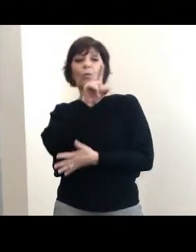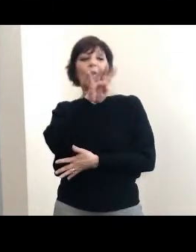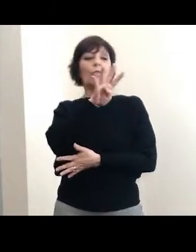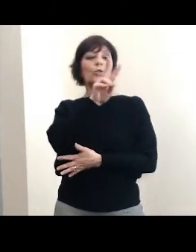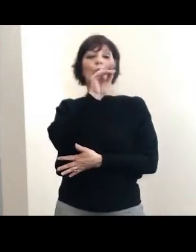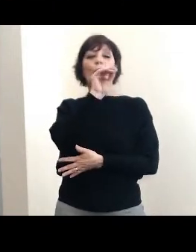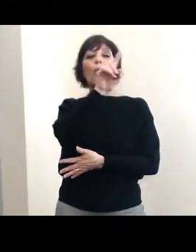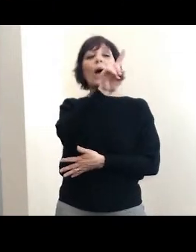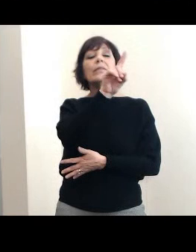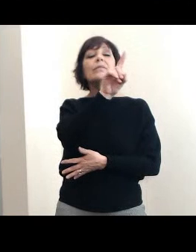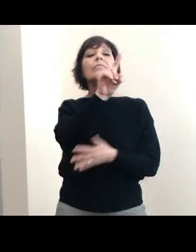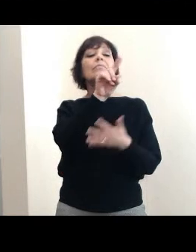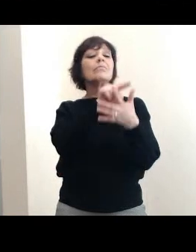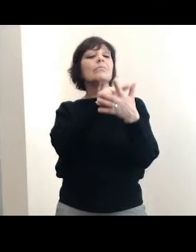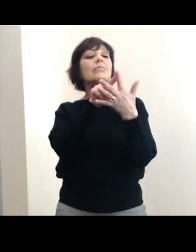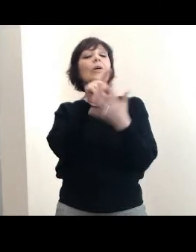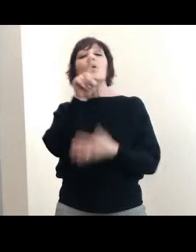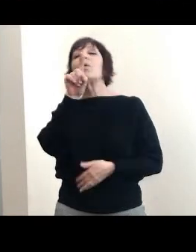14201,